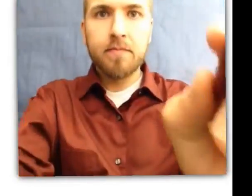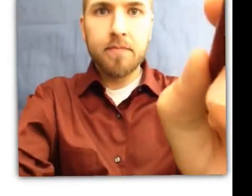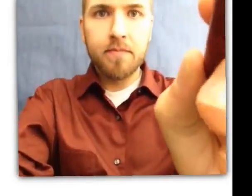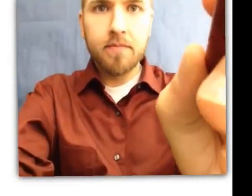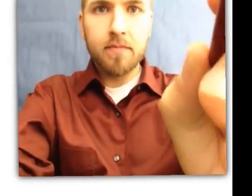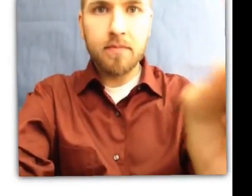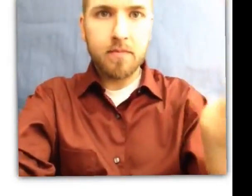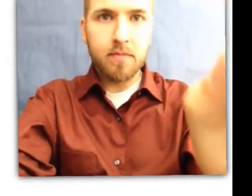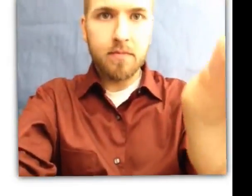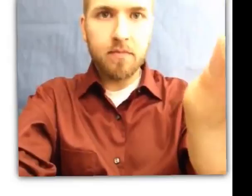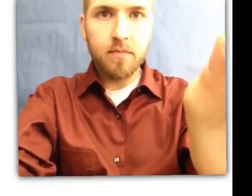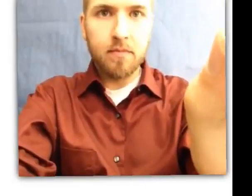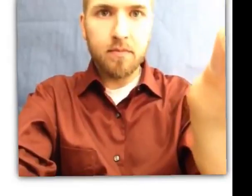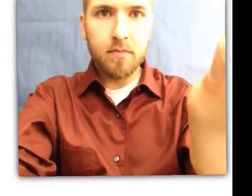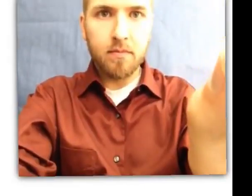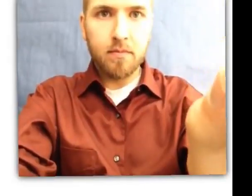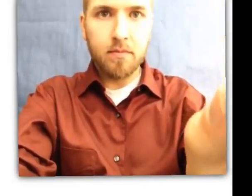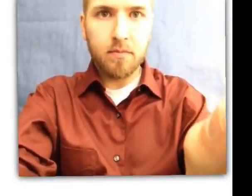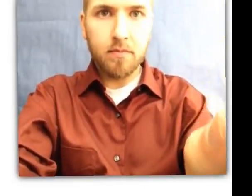mine.